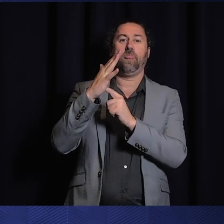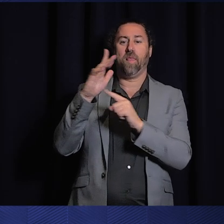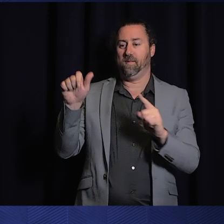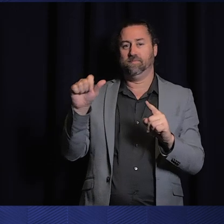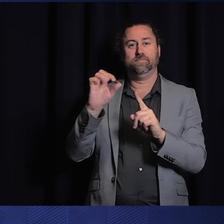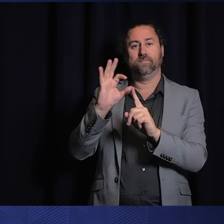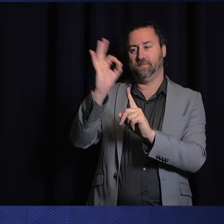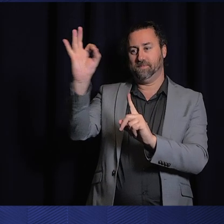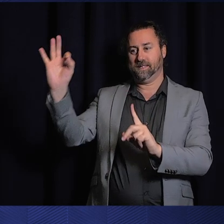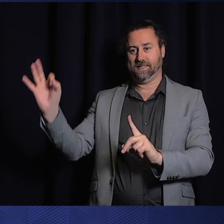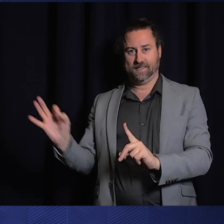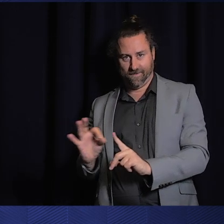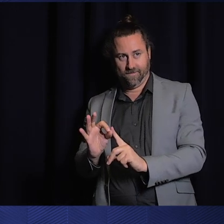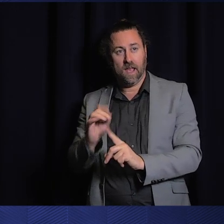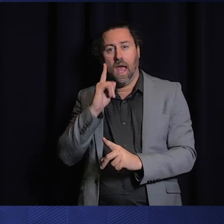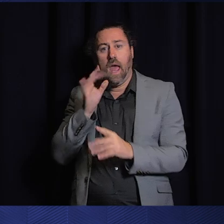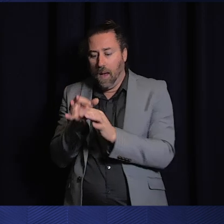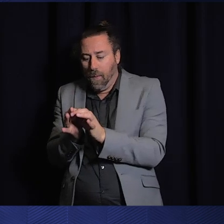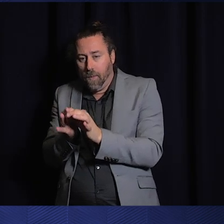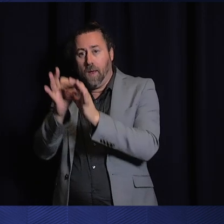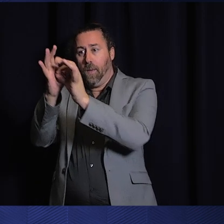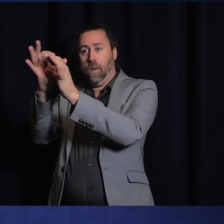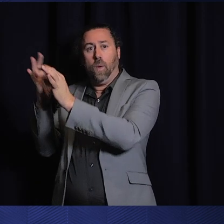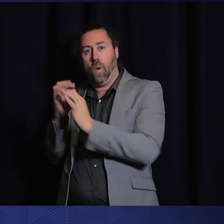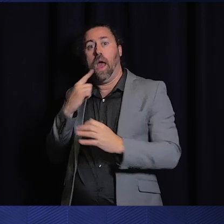Pacific relative to the size of the island's population.